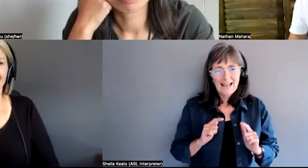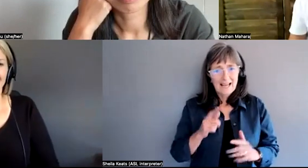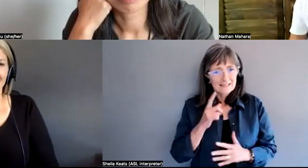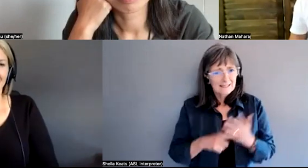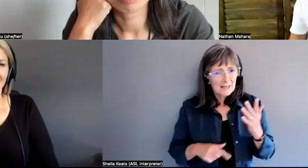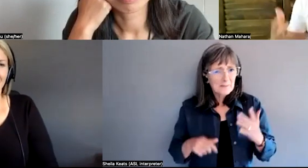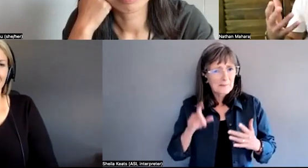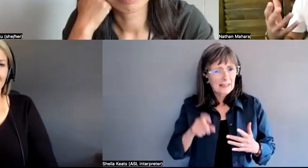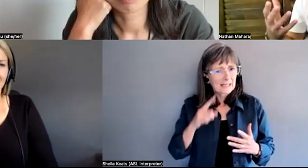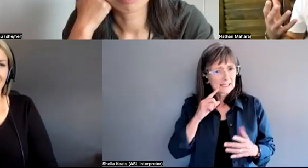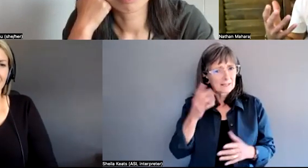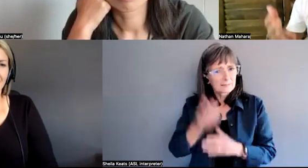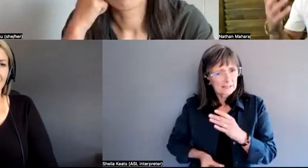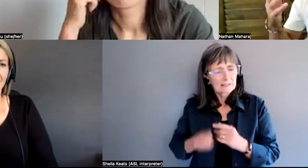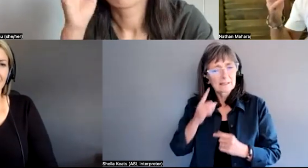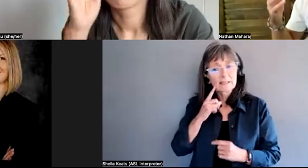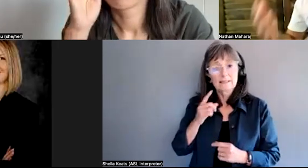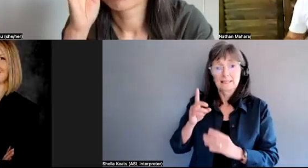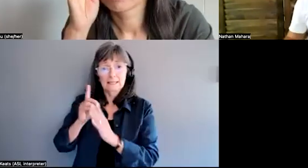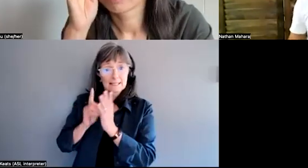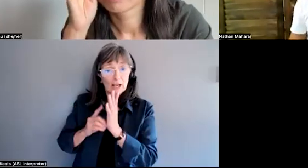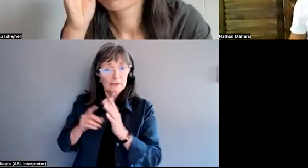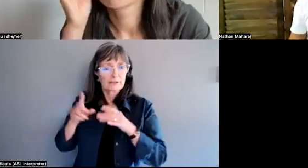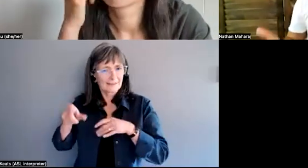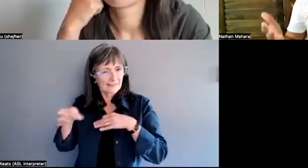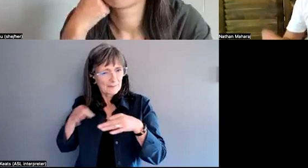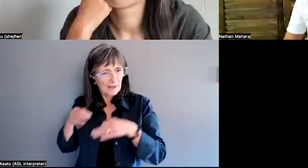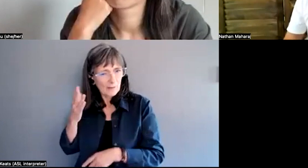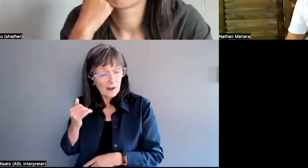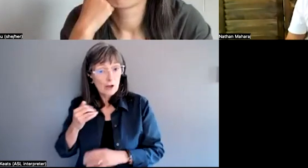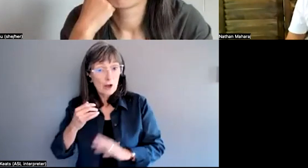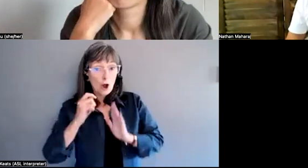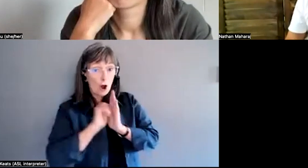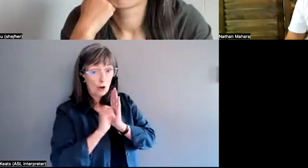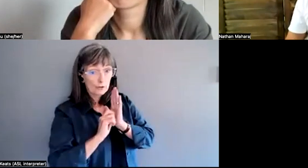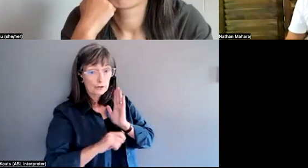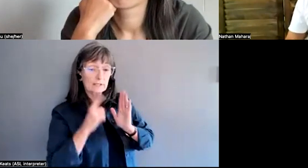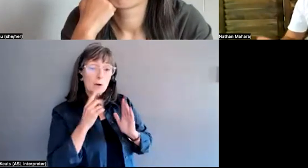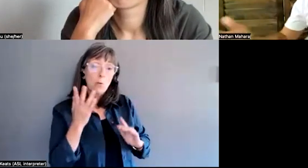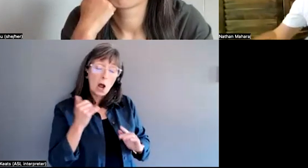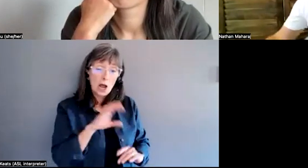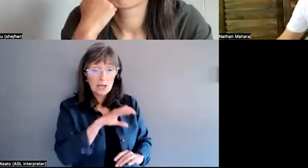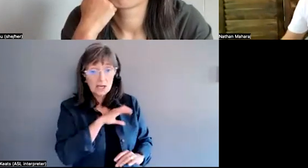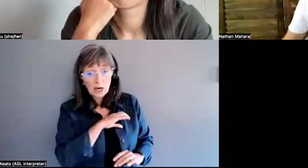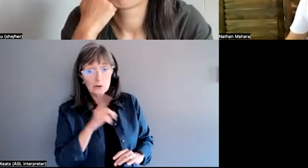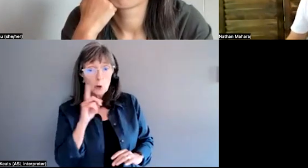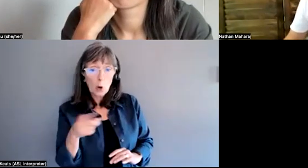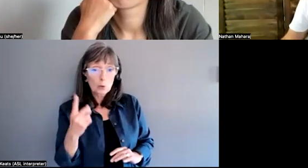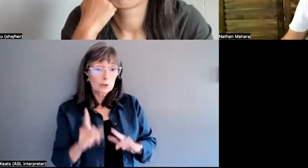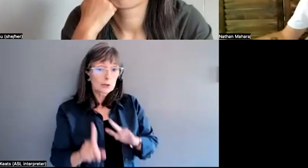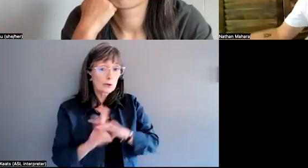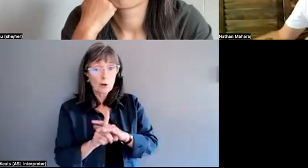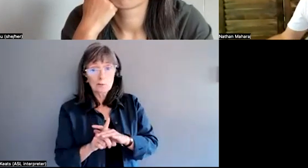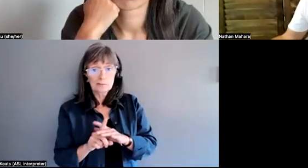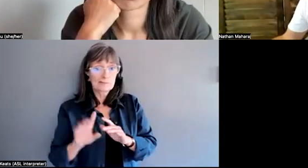why. That you know, the author can explain why this character only appears in the 9th chapter, though